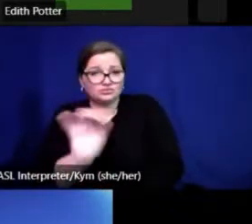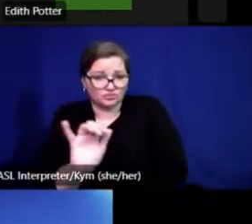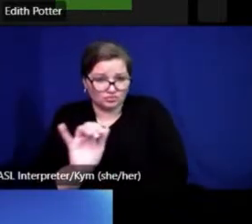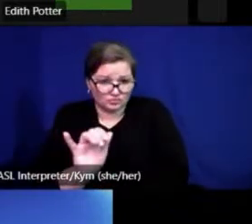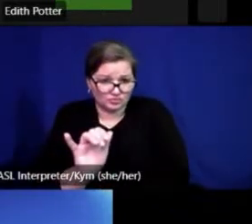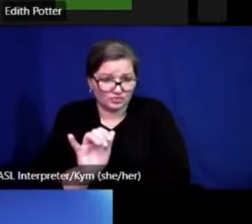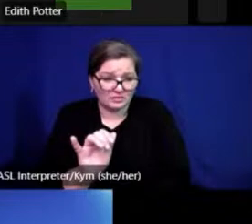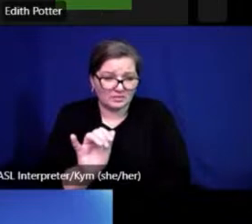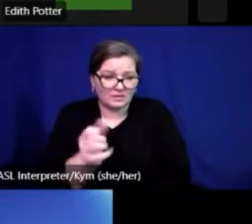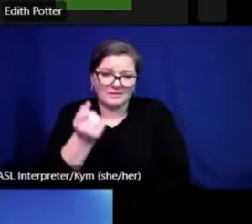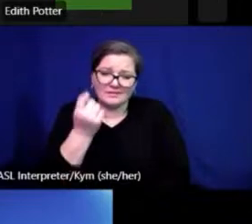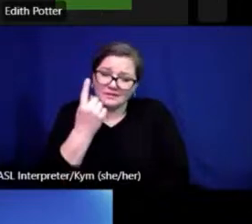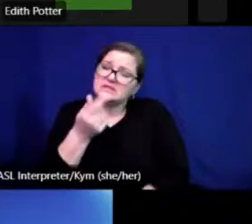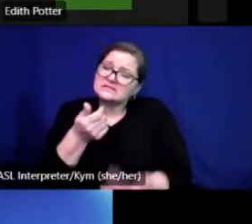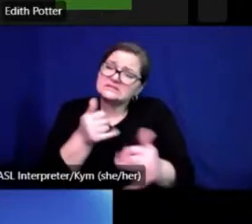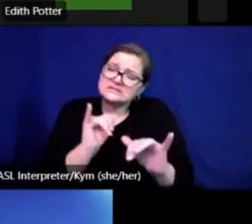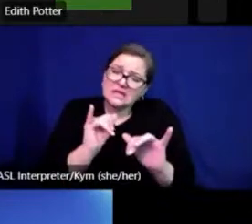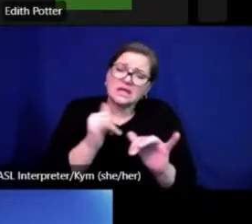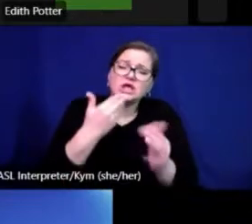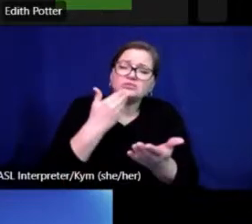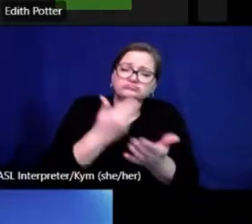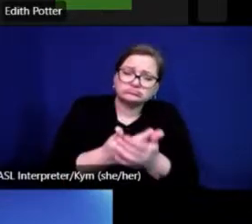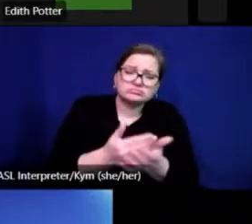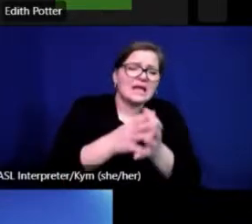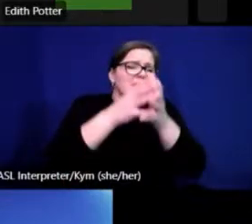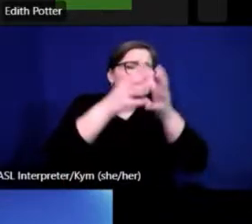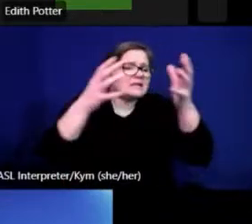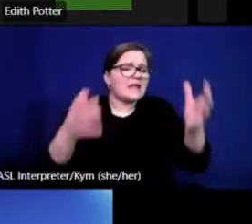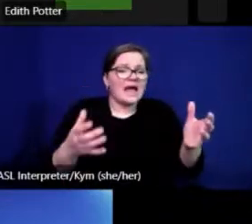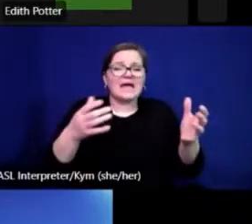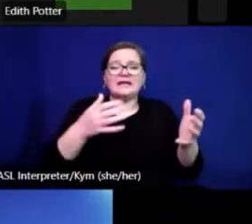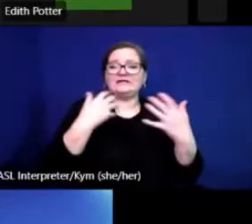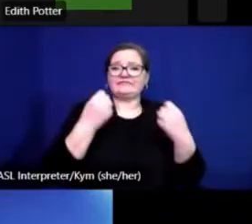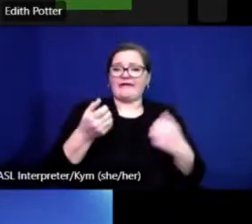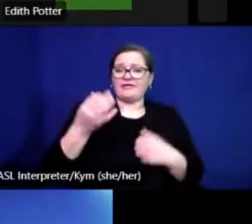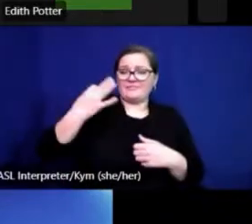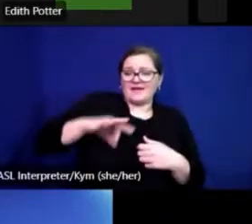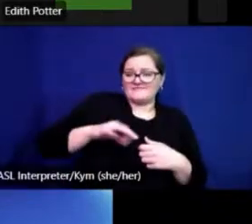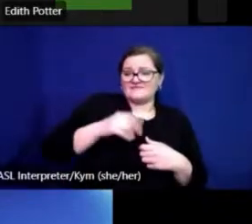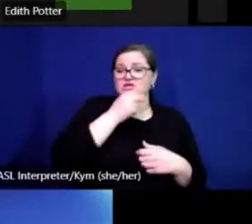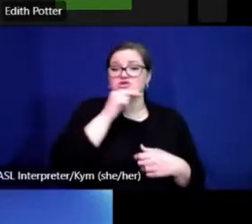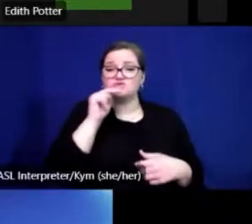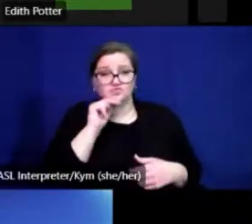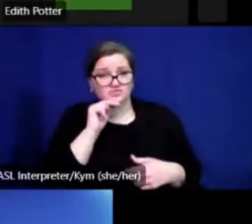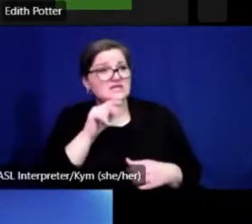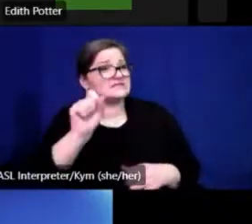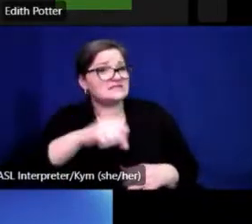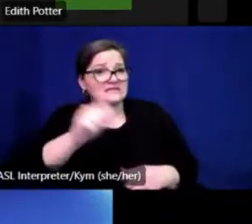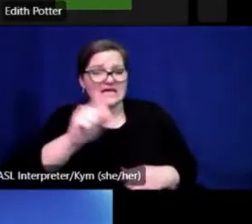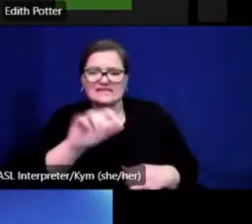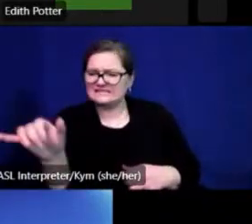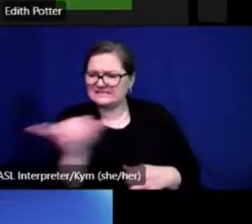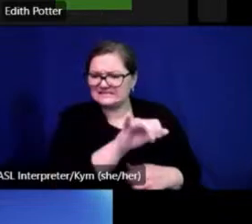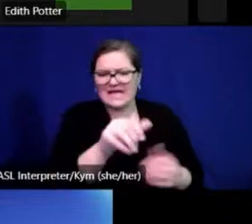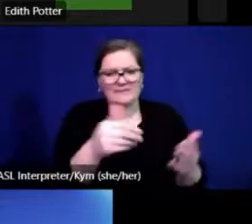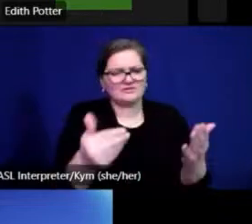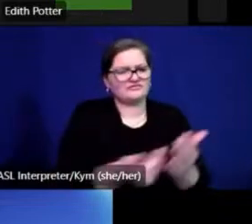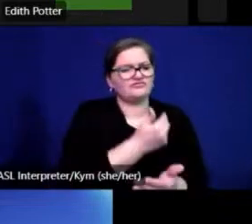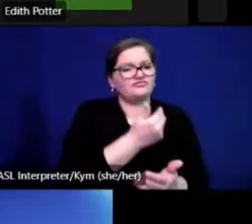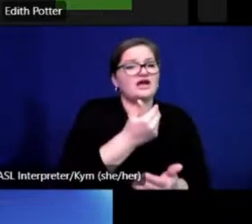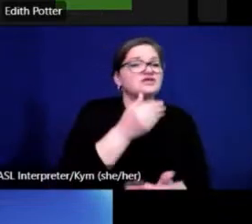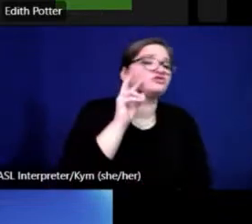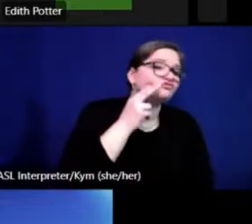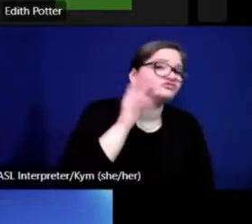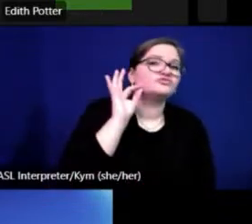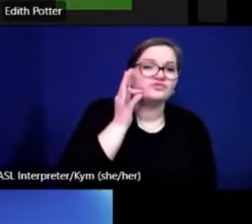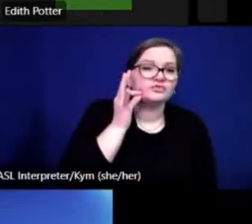They're still rich in nutrients. They provide a lot of health benefit, just like fresh produce would. What I